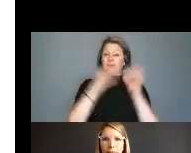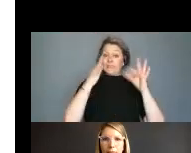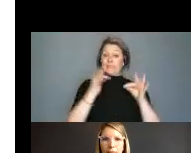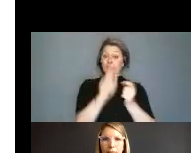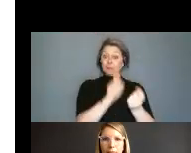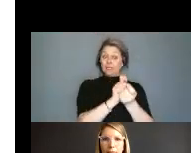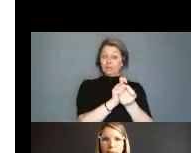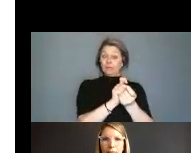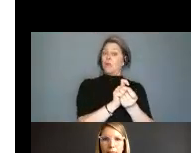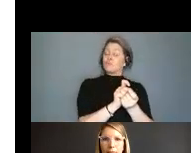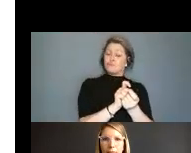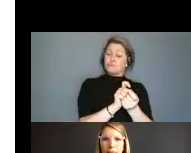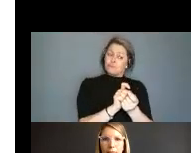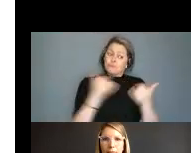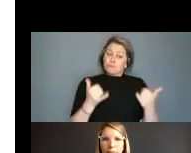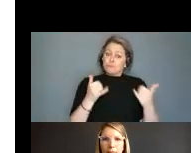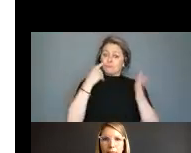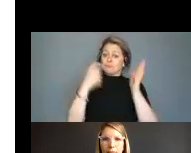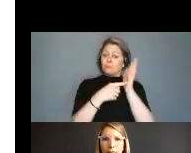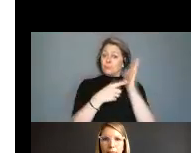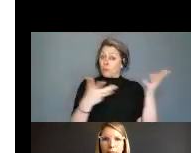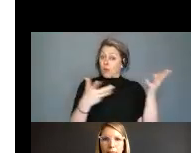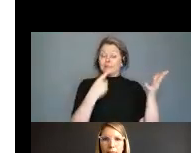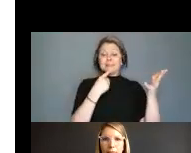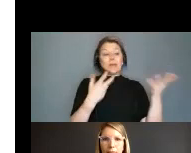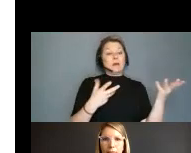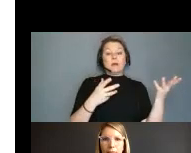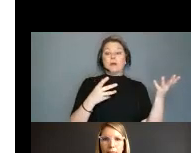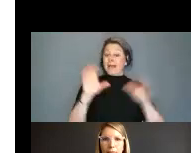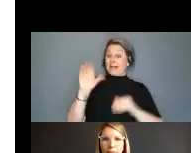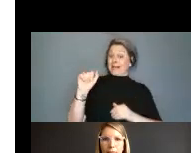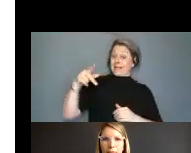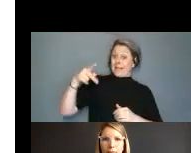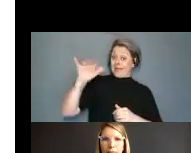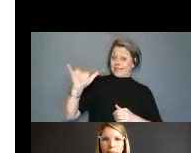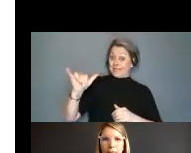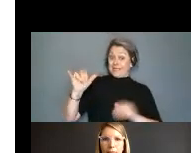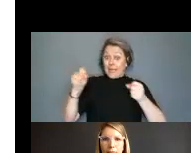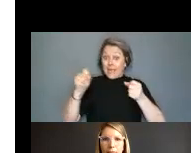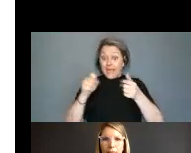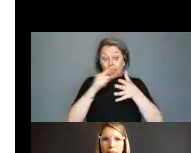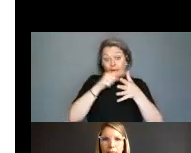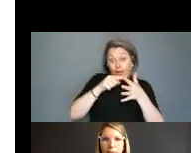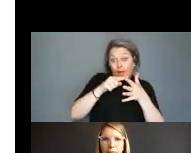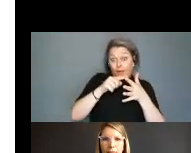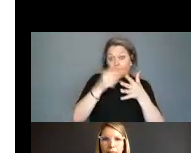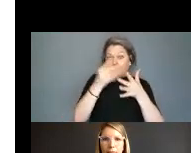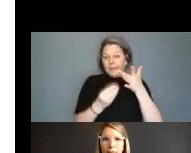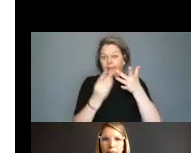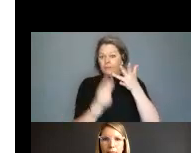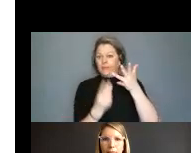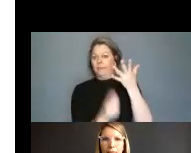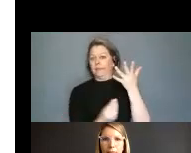So again, it is recognized now that capacity can exist in one area, but not necessarily another. For